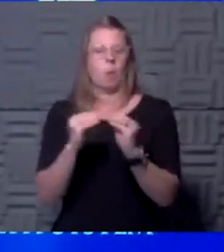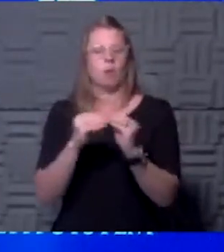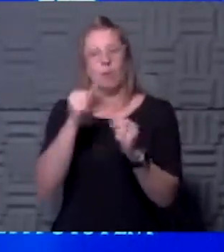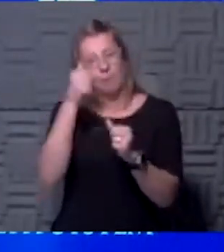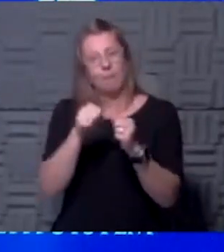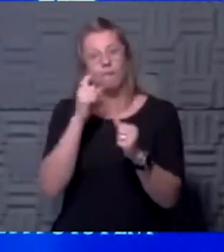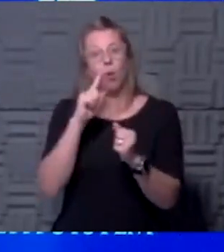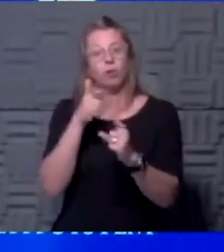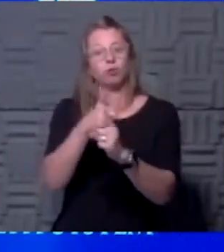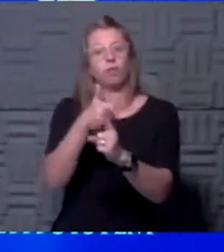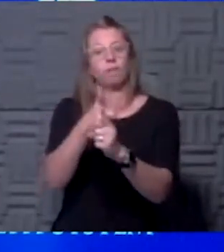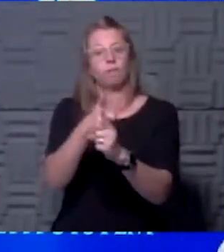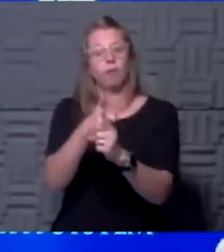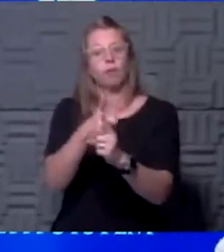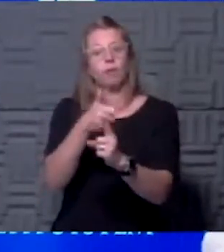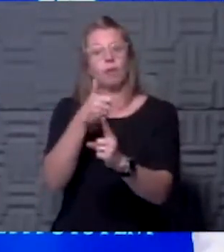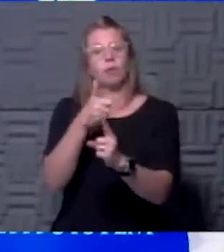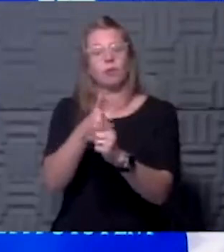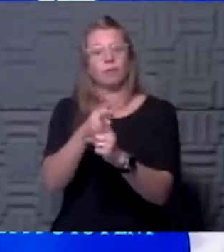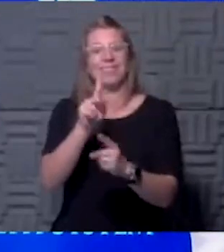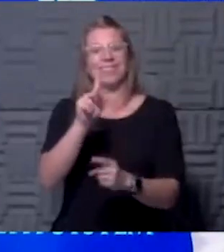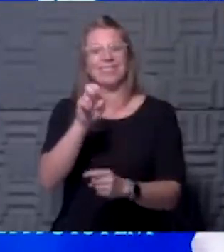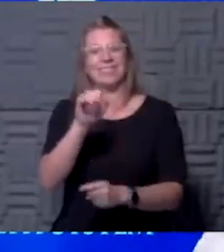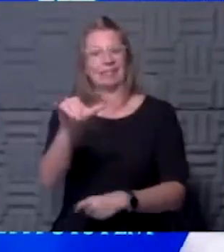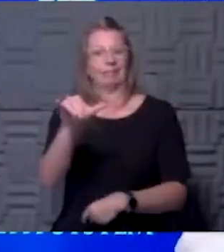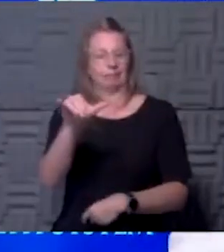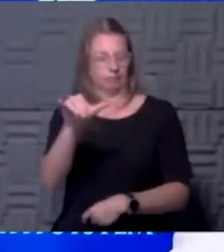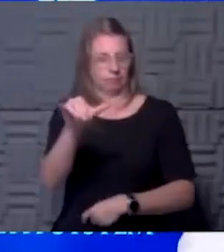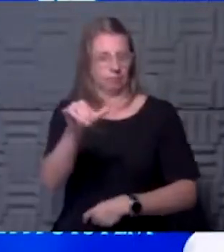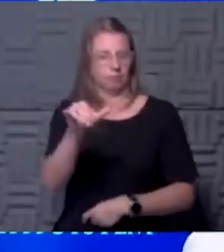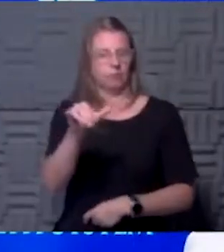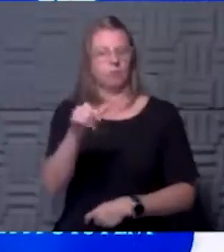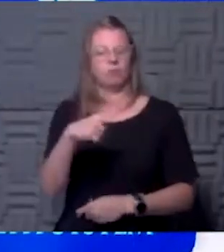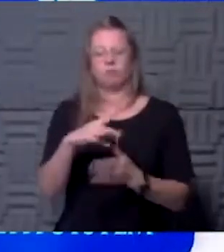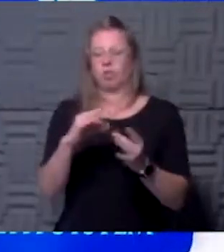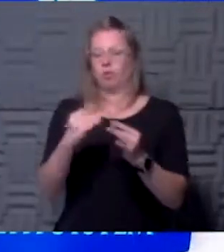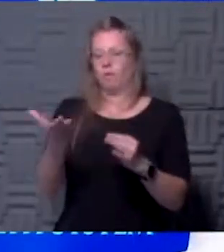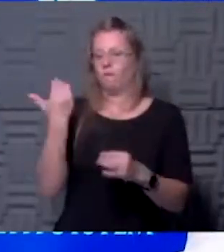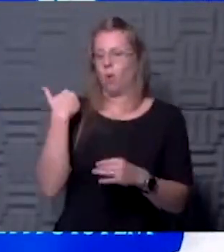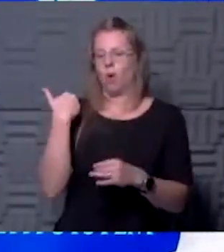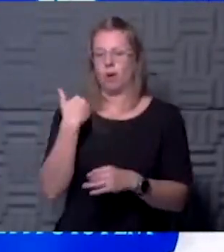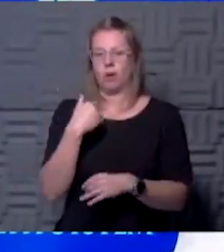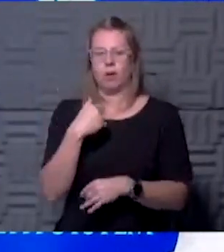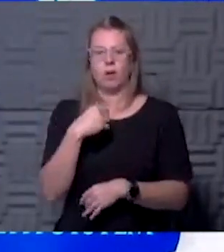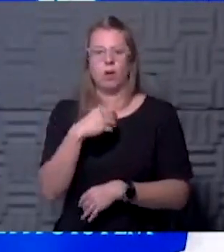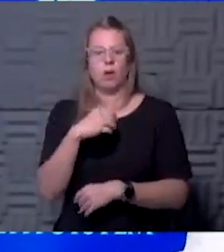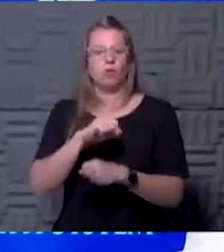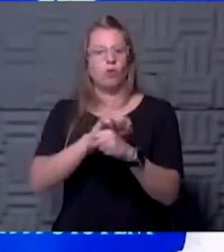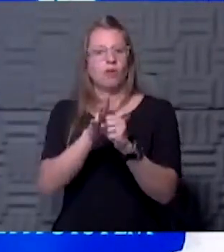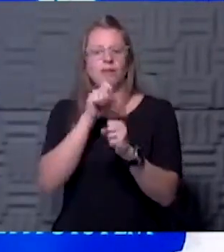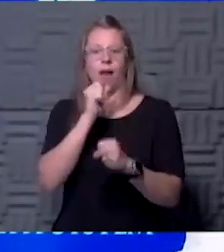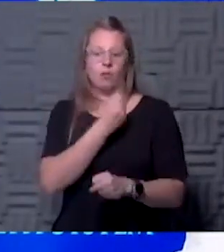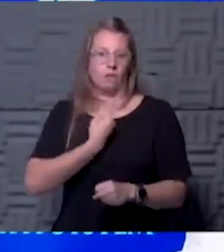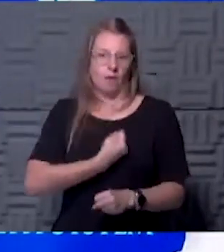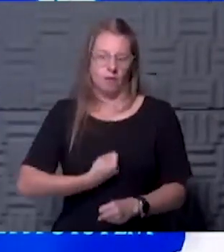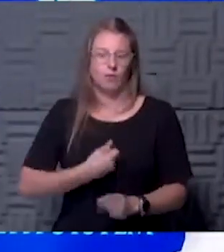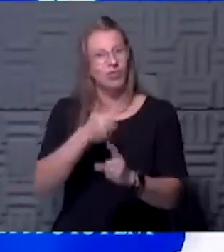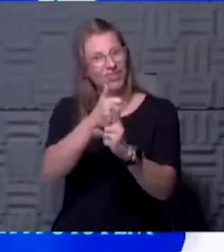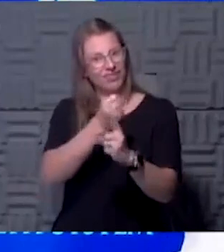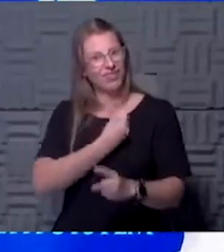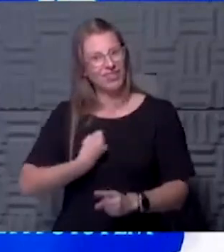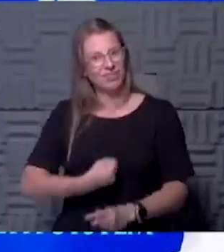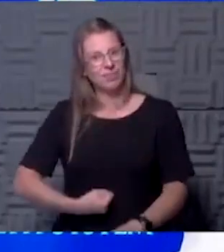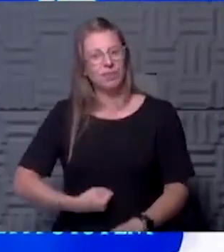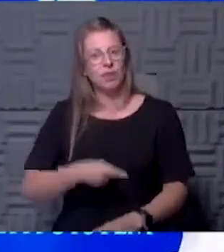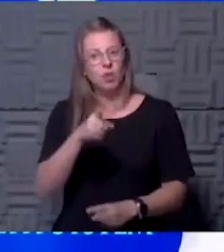you, you are the key. We've said before, coronavirus is not a superhero. You're the superhero, and